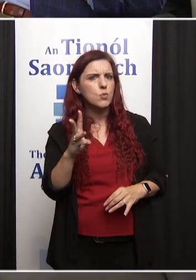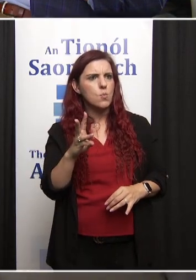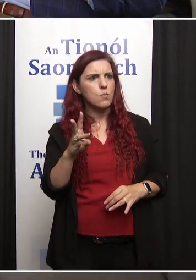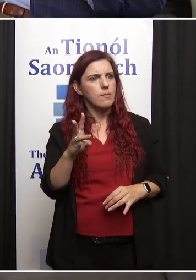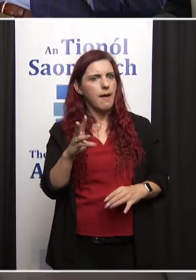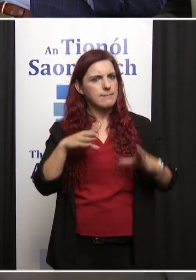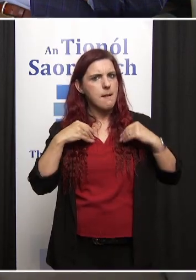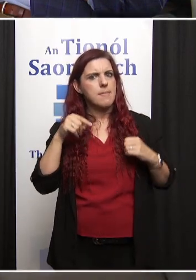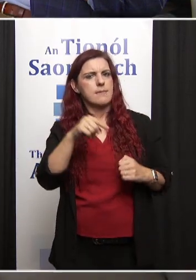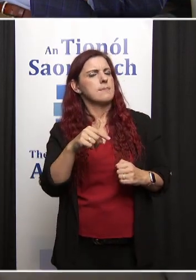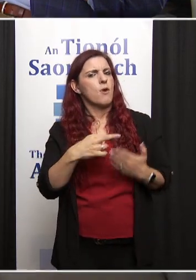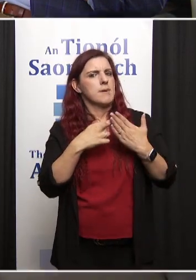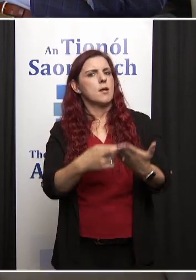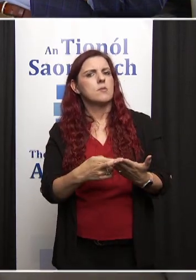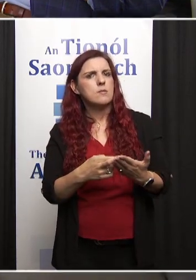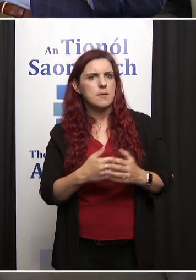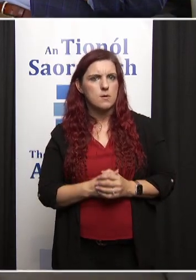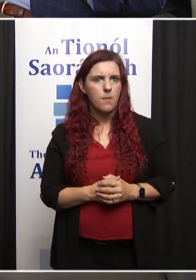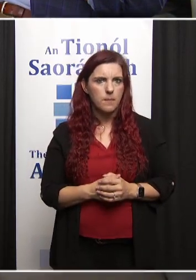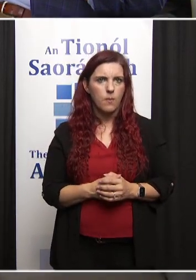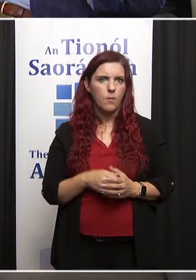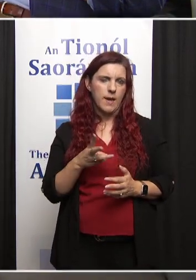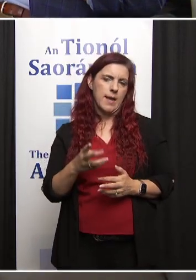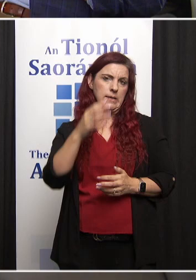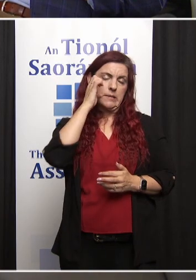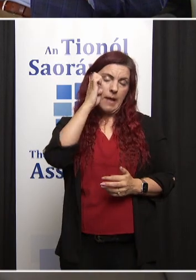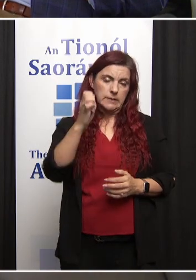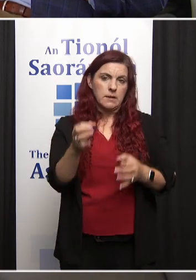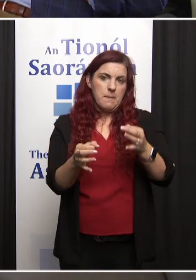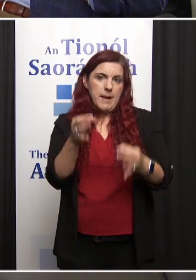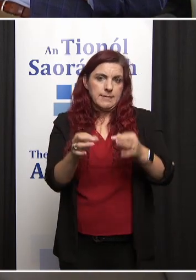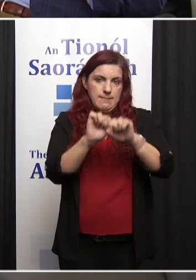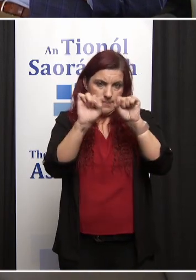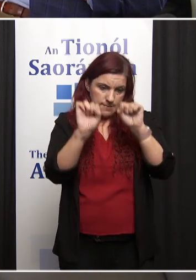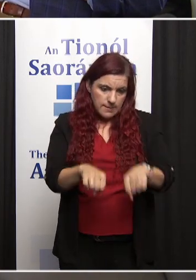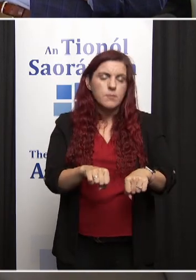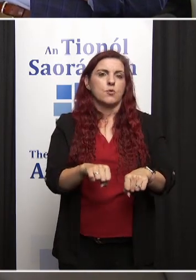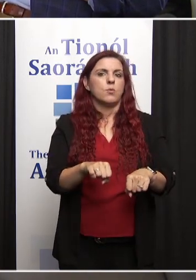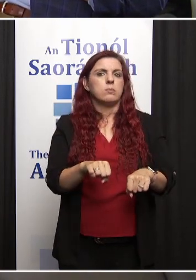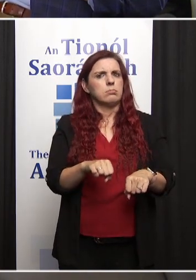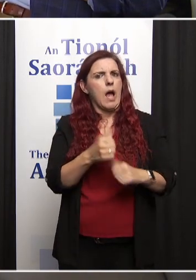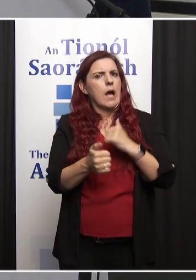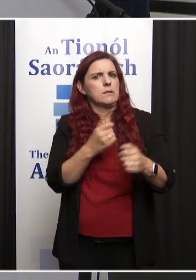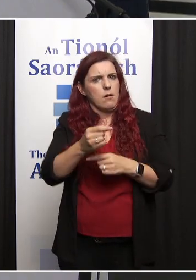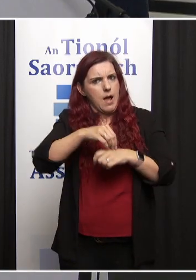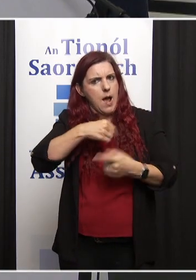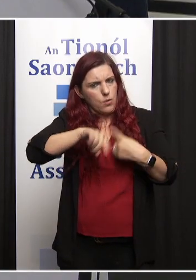visit. And we will expect our political system to act upon our